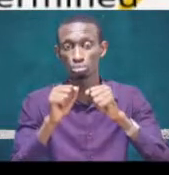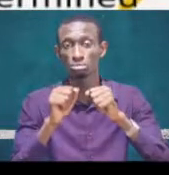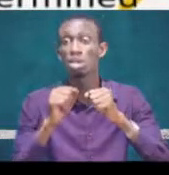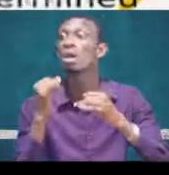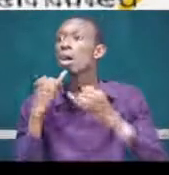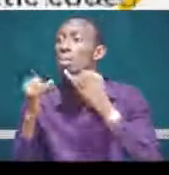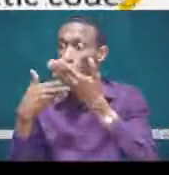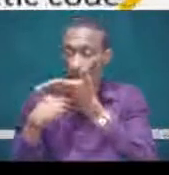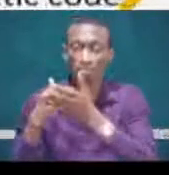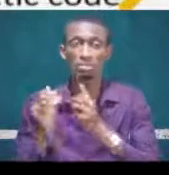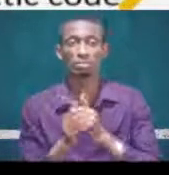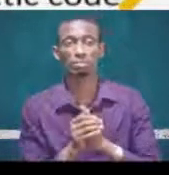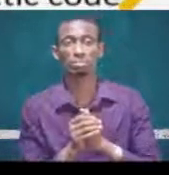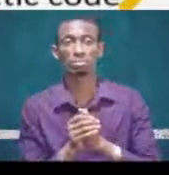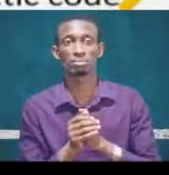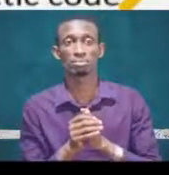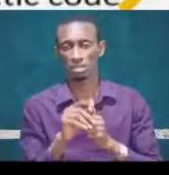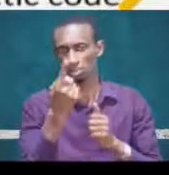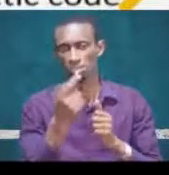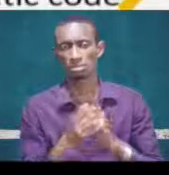So, 1,